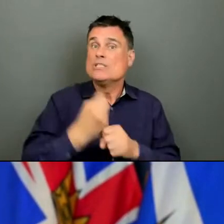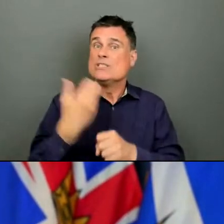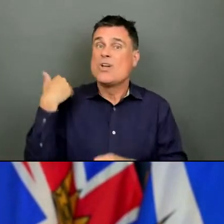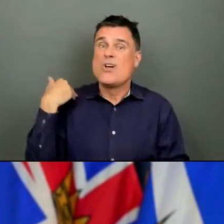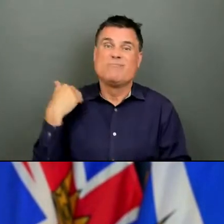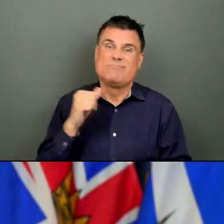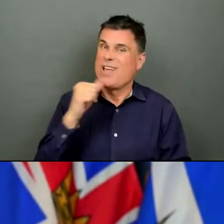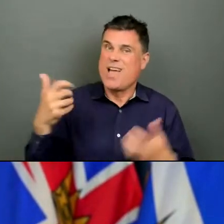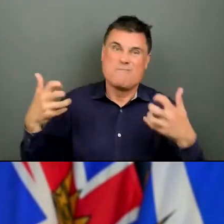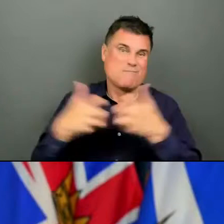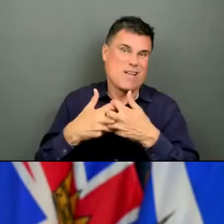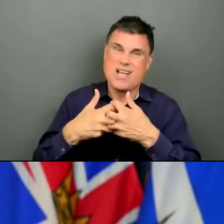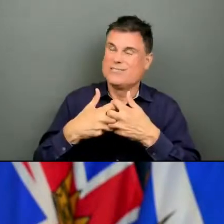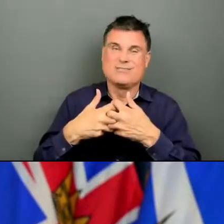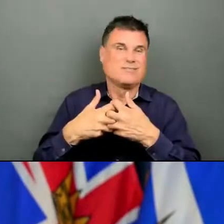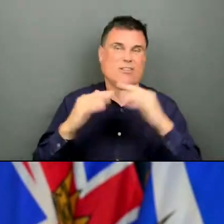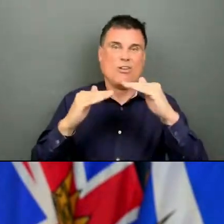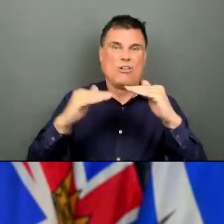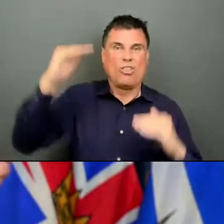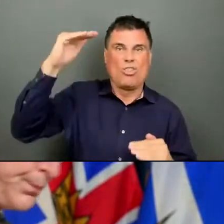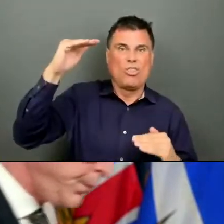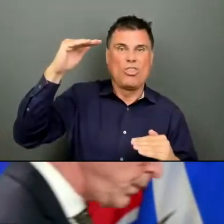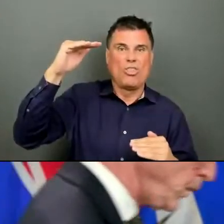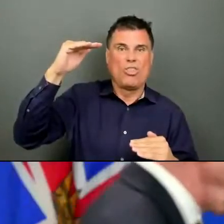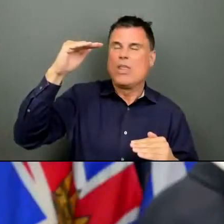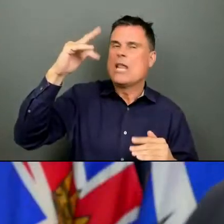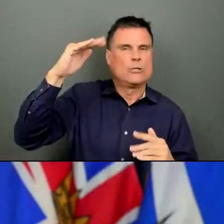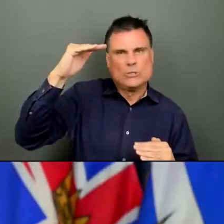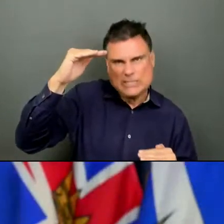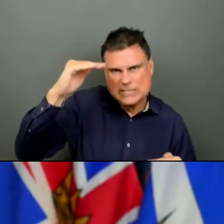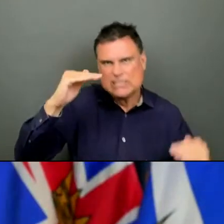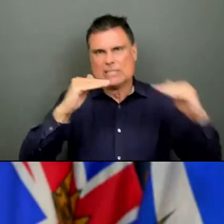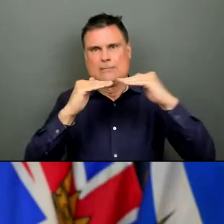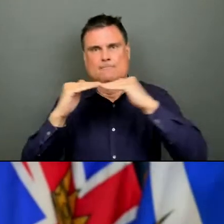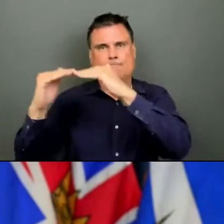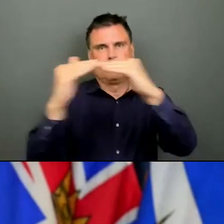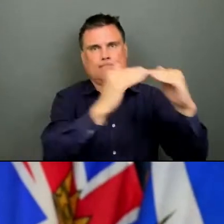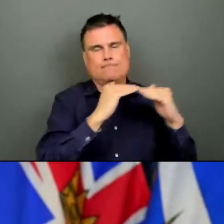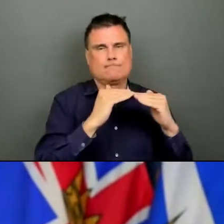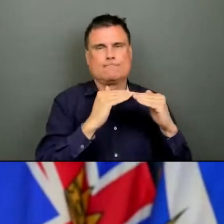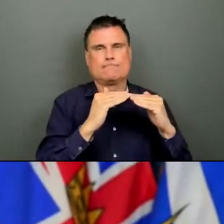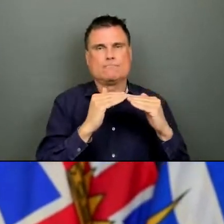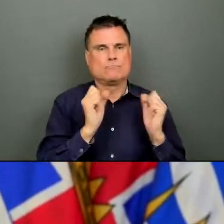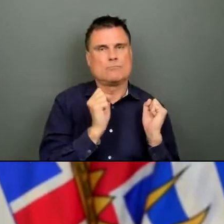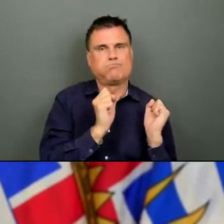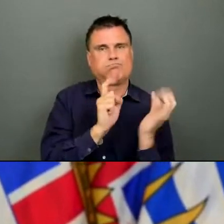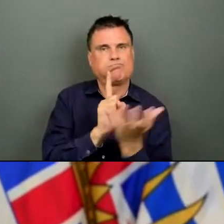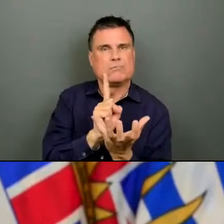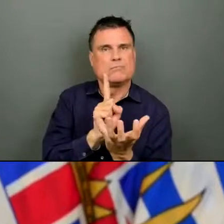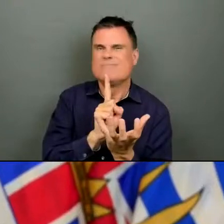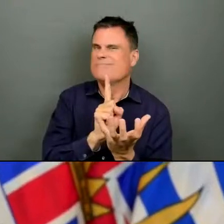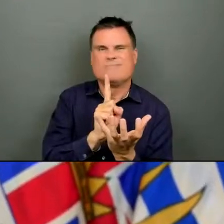big difference throughout the pandemic. Next question, Shannon Patterson, CTV.